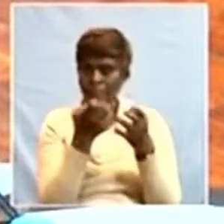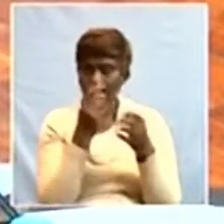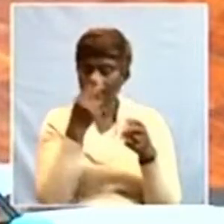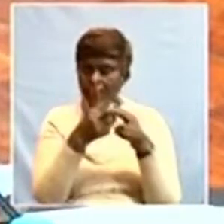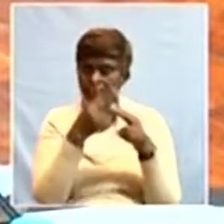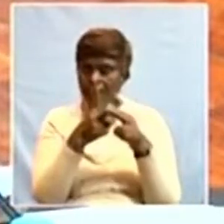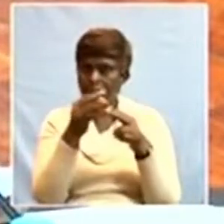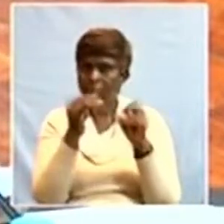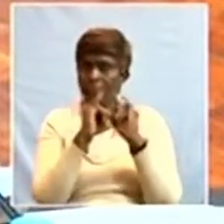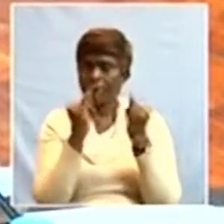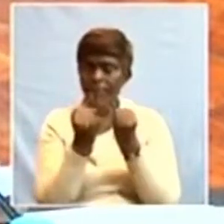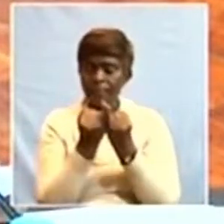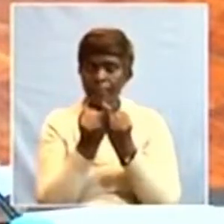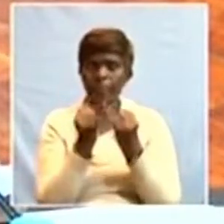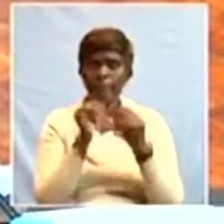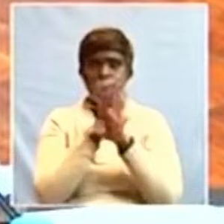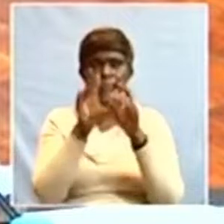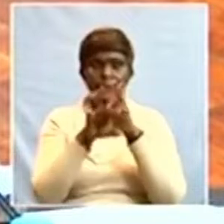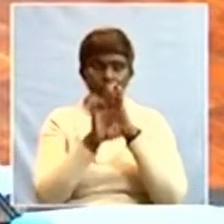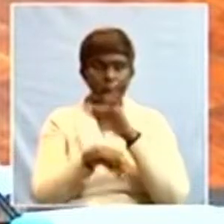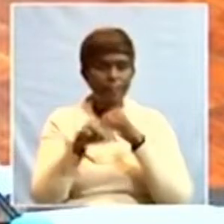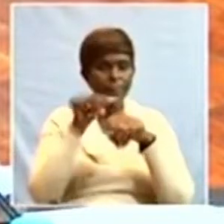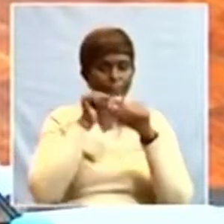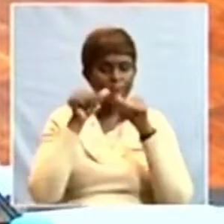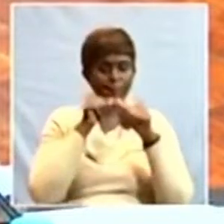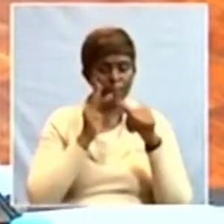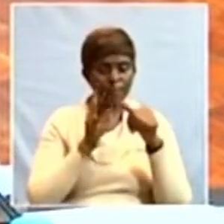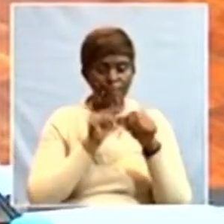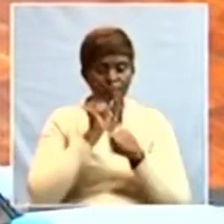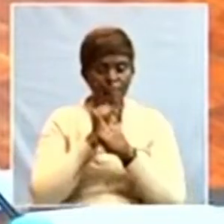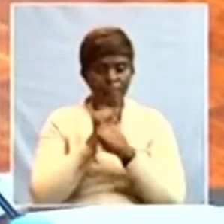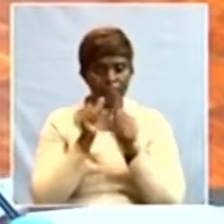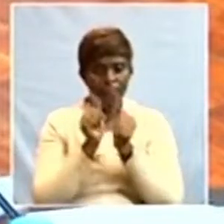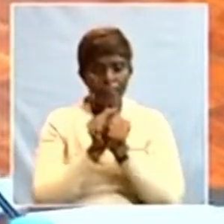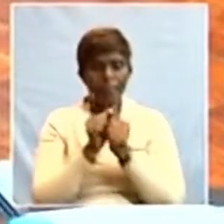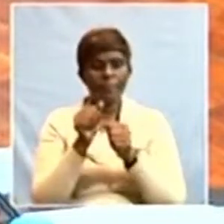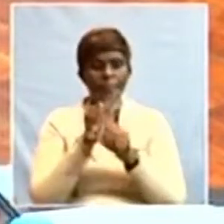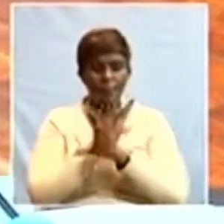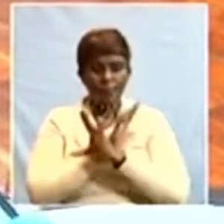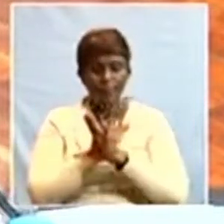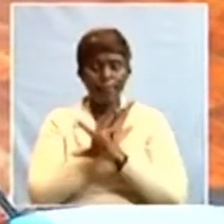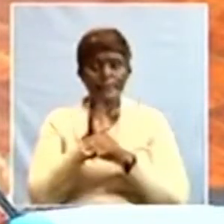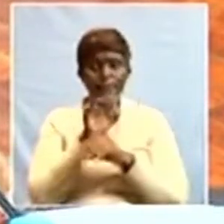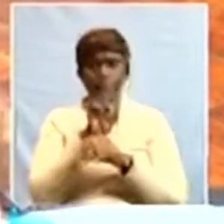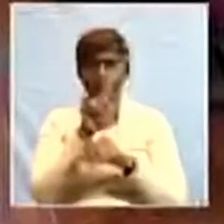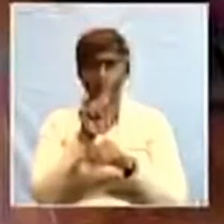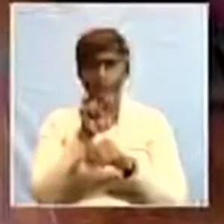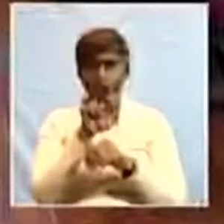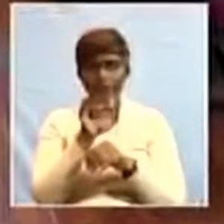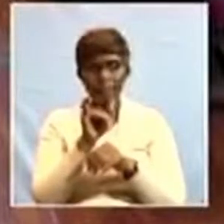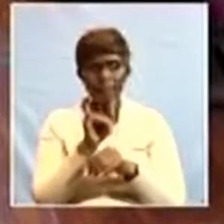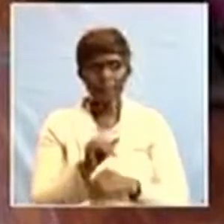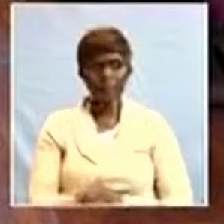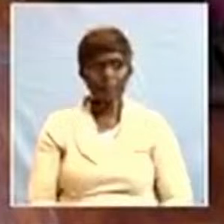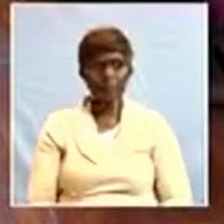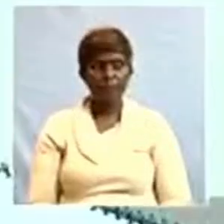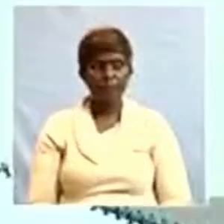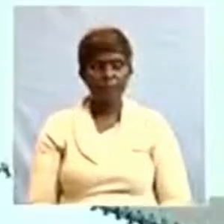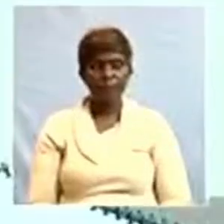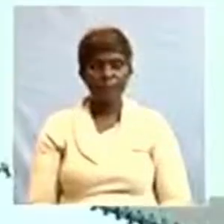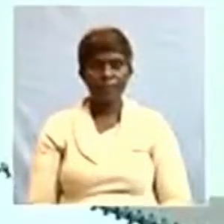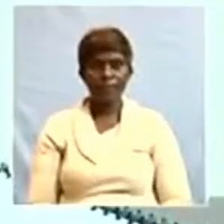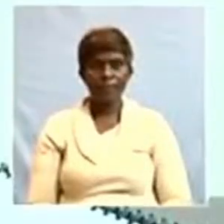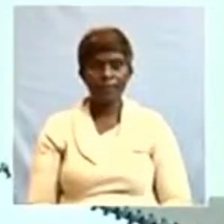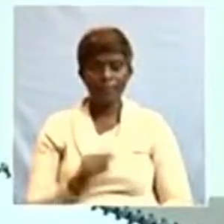of the institution correct. It's under agriculture. We work with Zambia Agriculture Research Institute, and then there's the other institute that